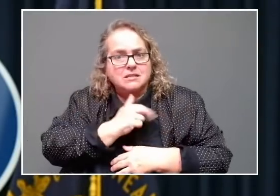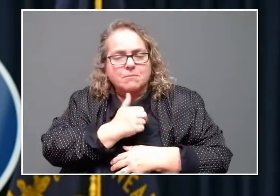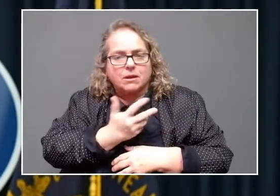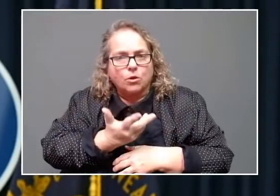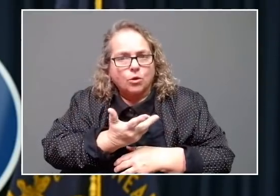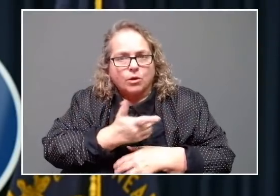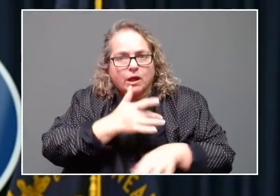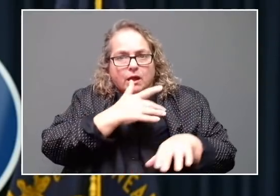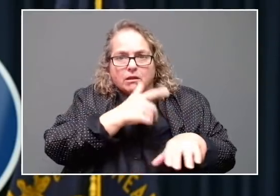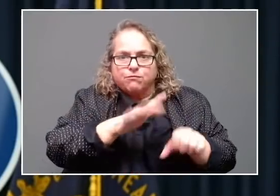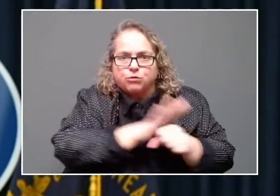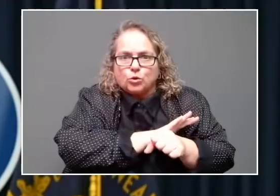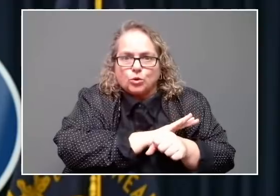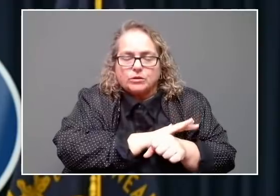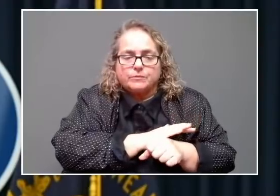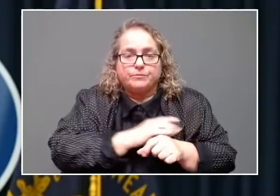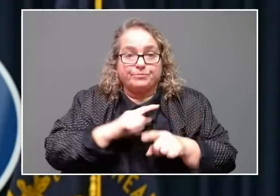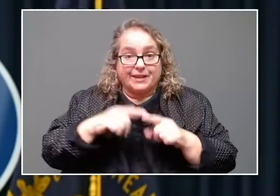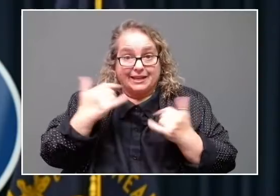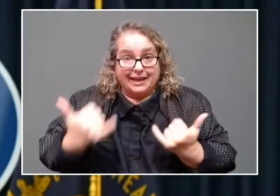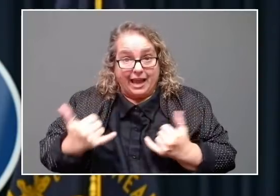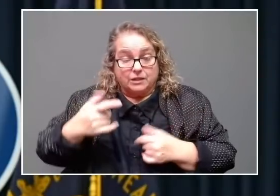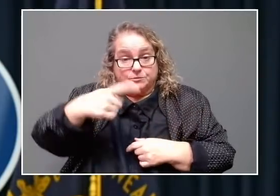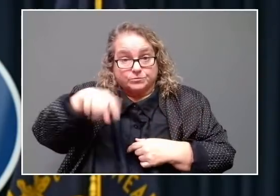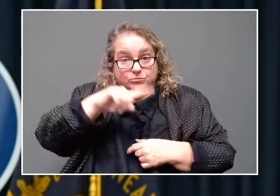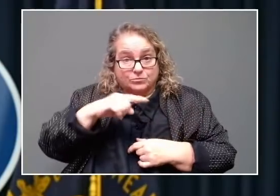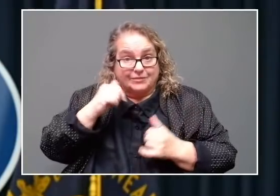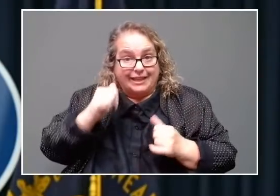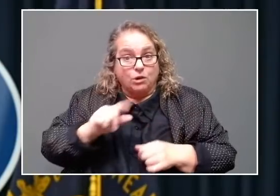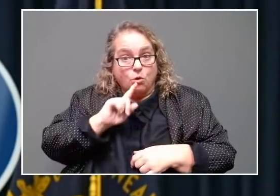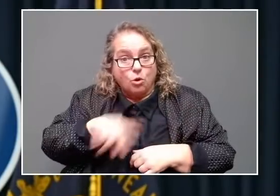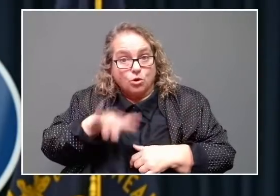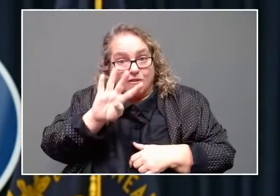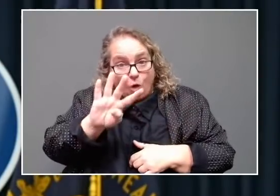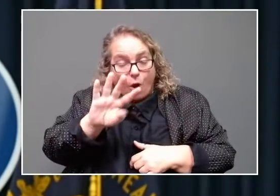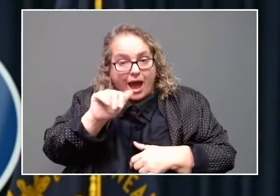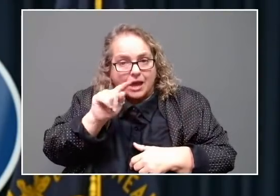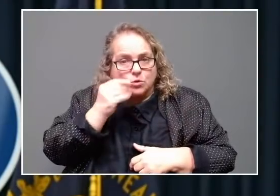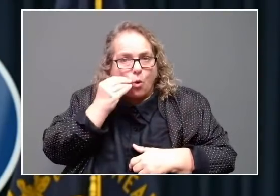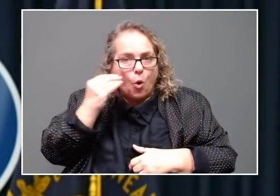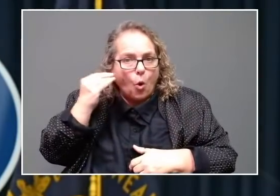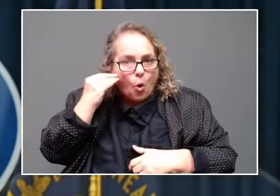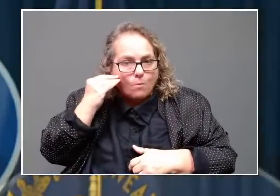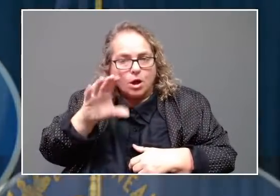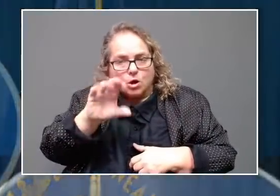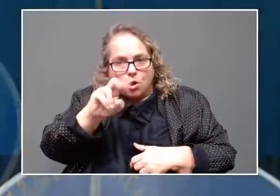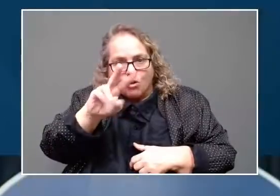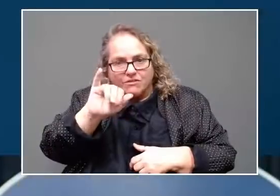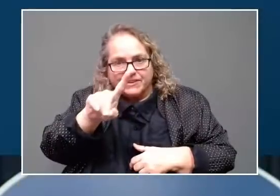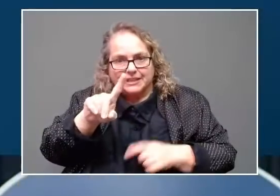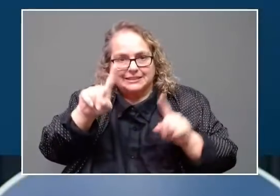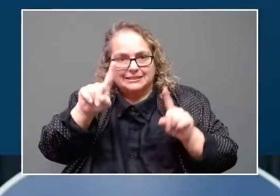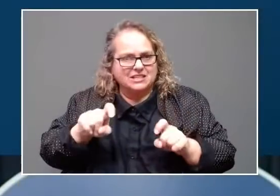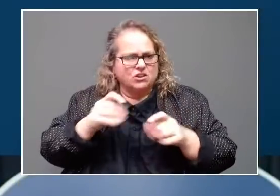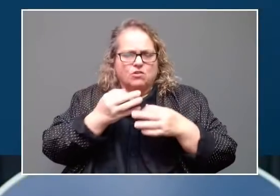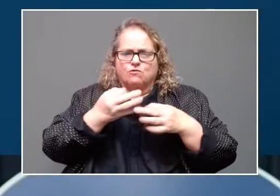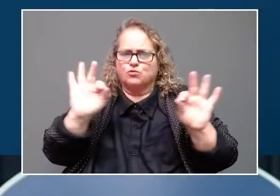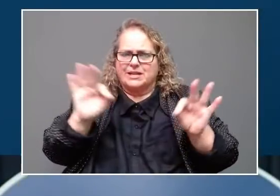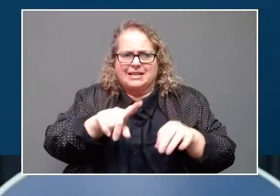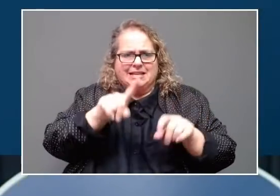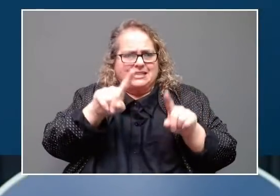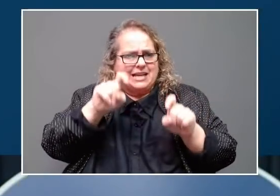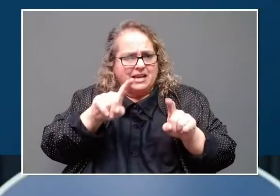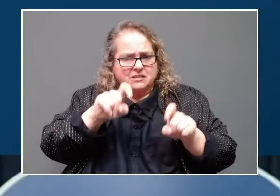order 4 at-home COVID-19 tests. They are completely free. Tests are available through order of the United